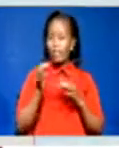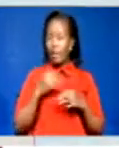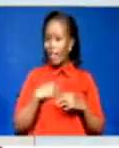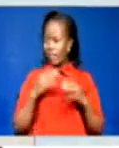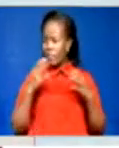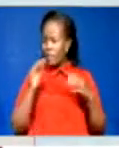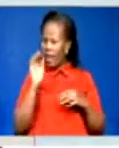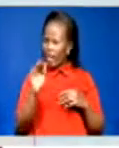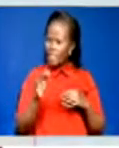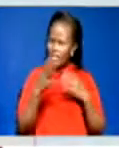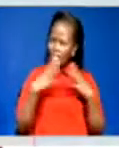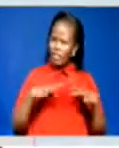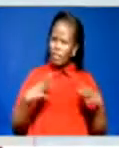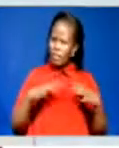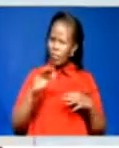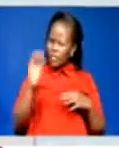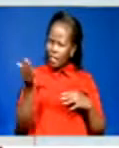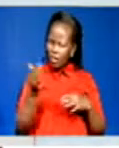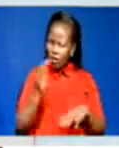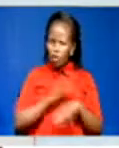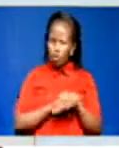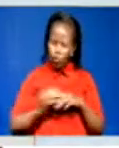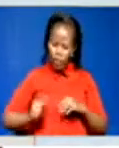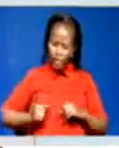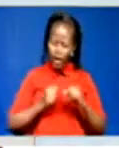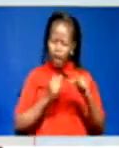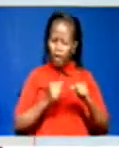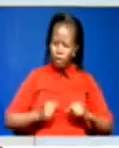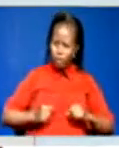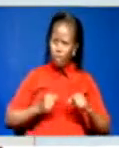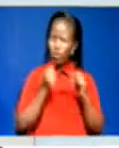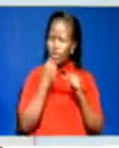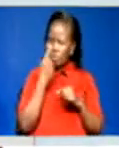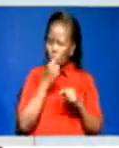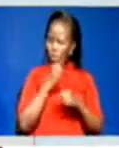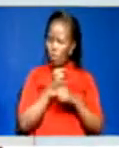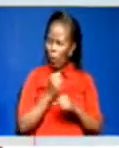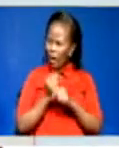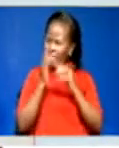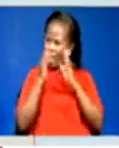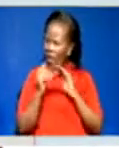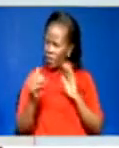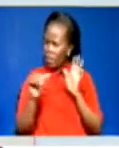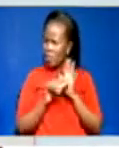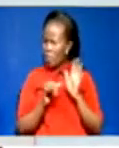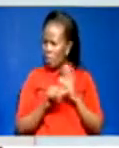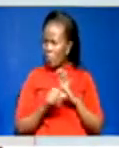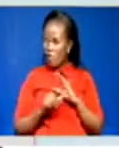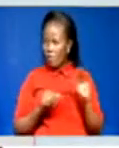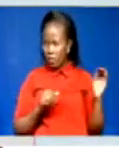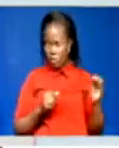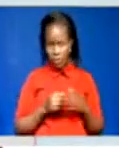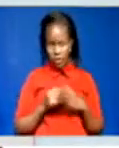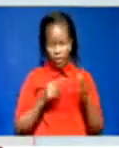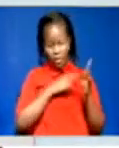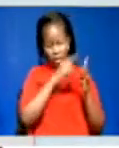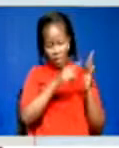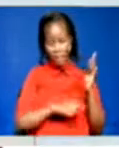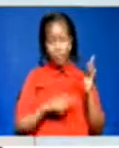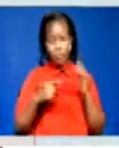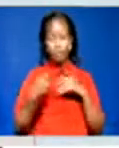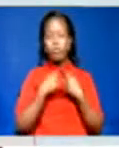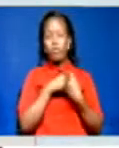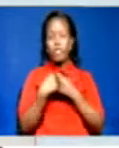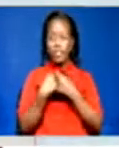now, getting a foodie who can do a good job in your house is not a challenge. So those are like four challenges, and I believe if you